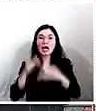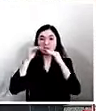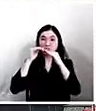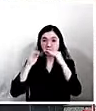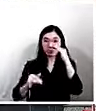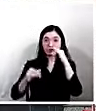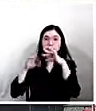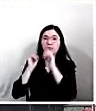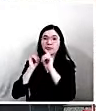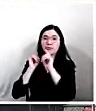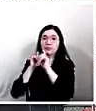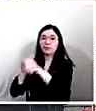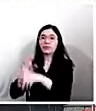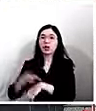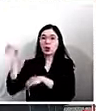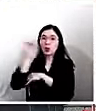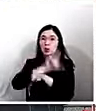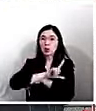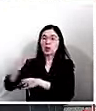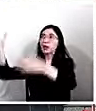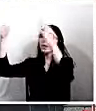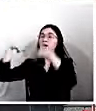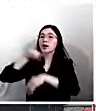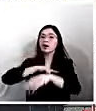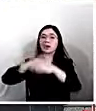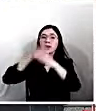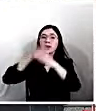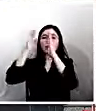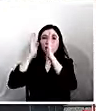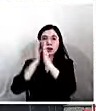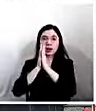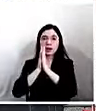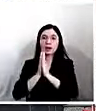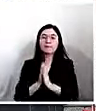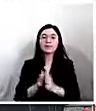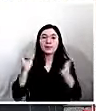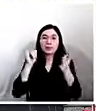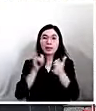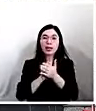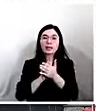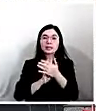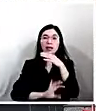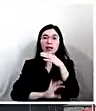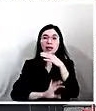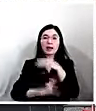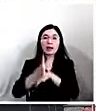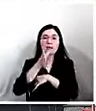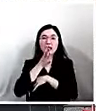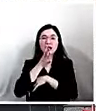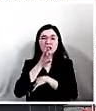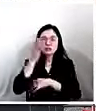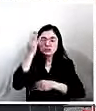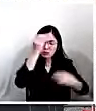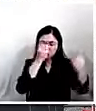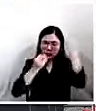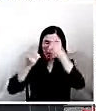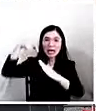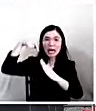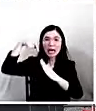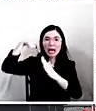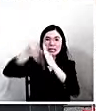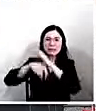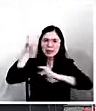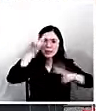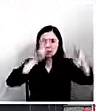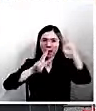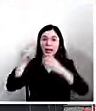Lord. Lord, hear our prayer. That mothers who are anxious and deeply worried about their children's